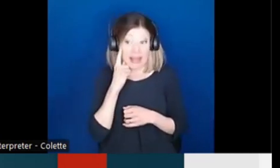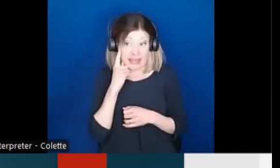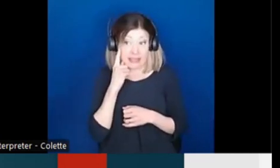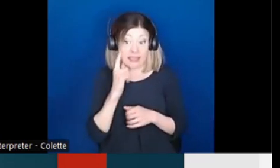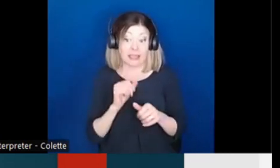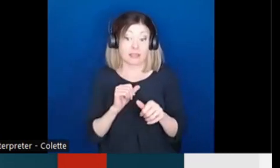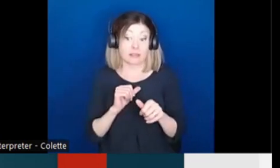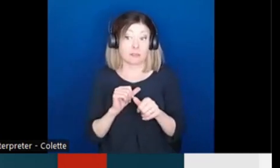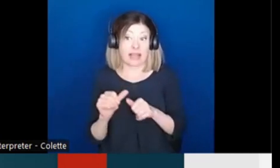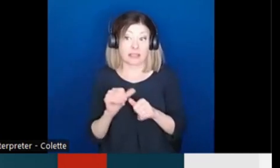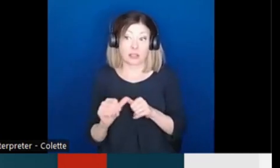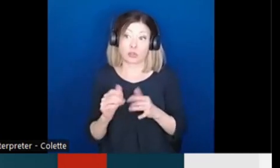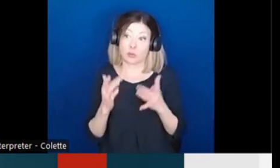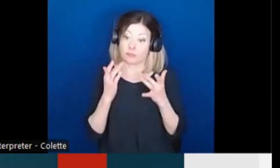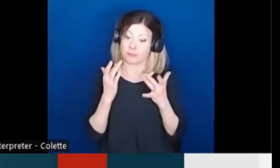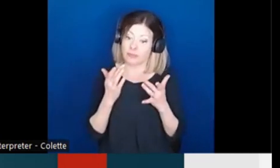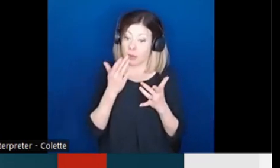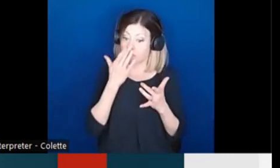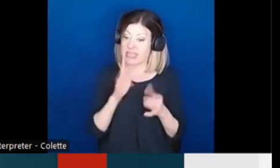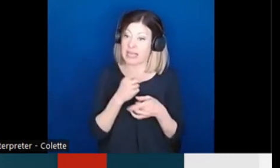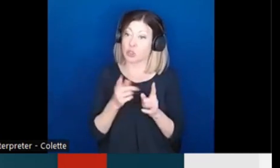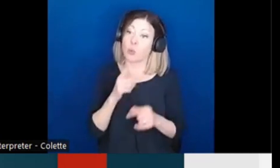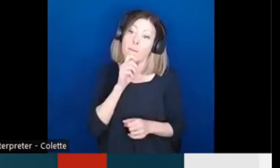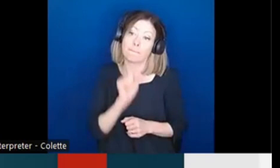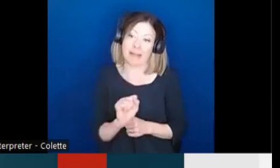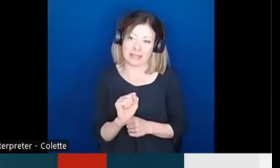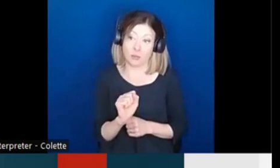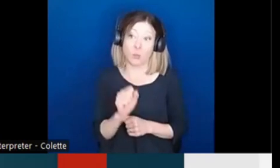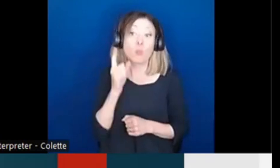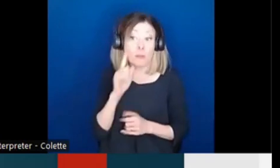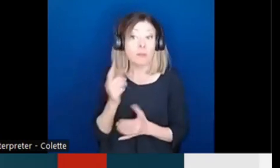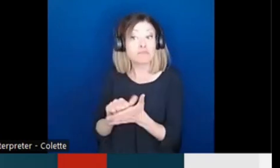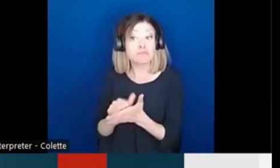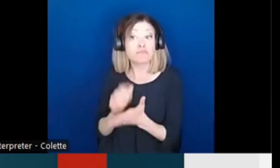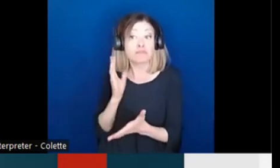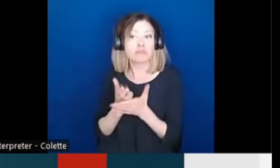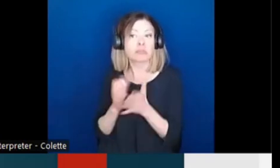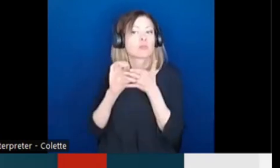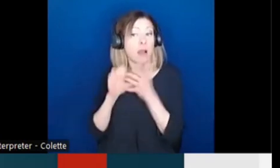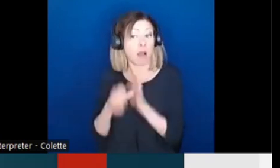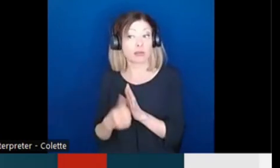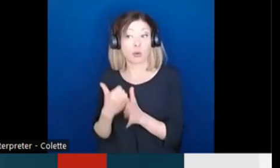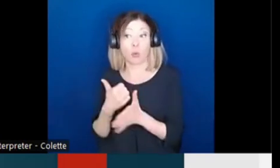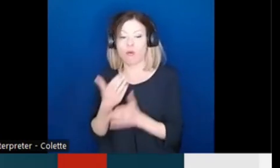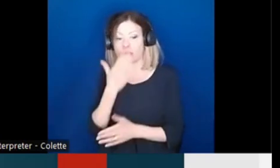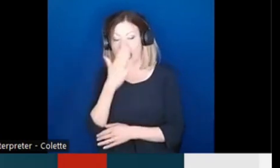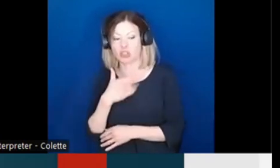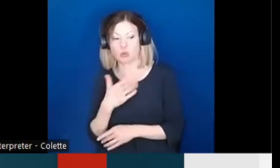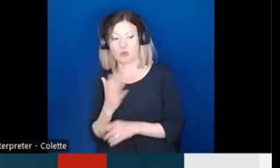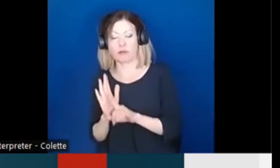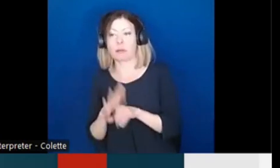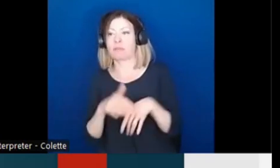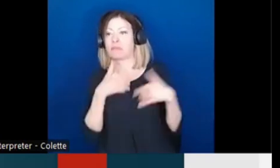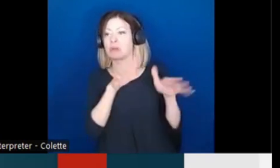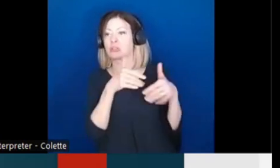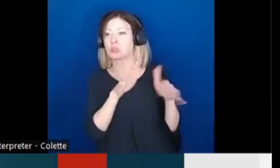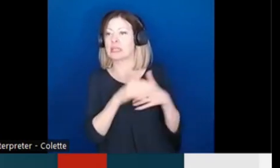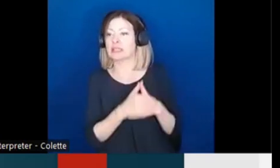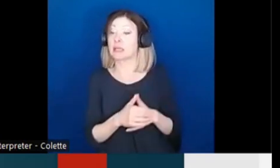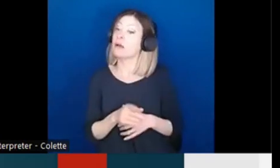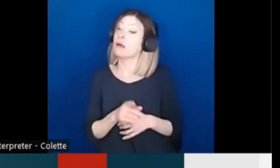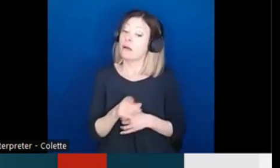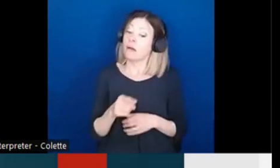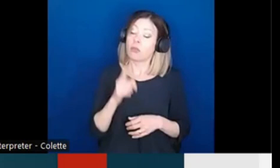harder. People will be very prejudiced about you as a woman writer. And they didn't want that. They wanted to be treated on their